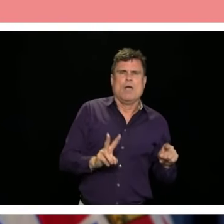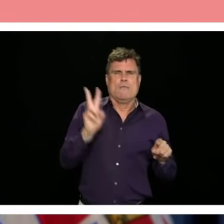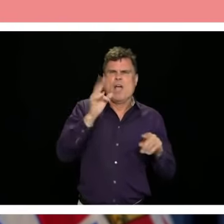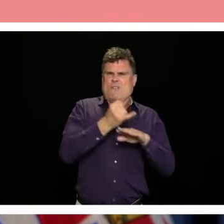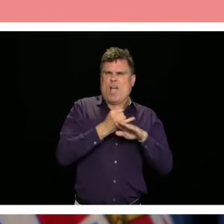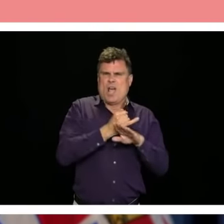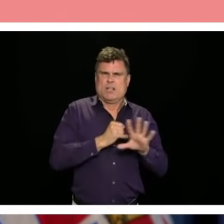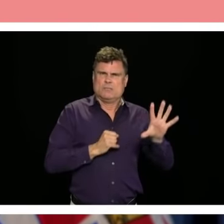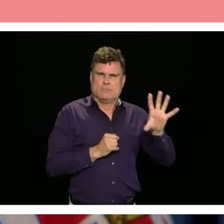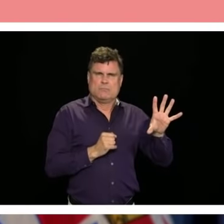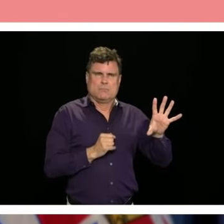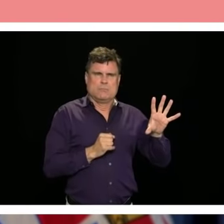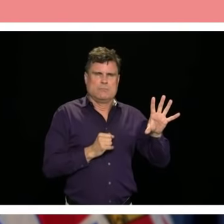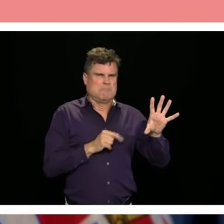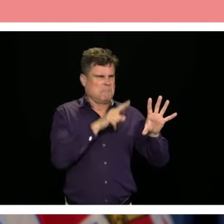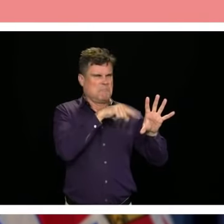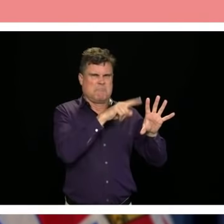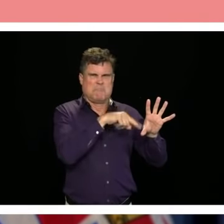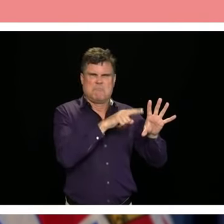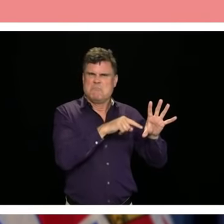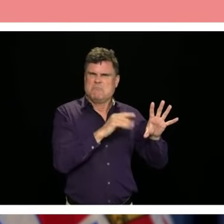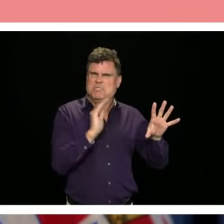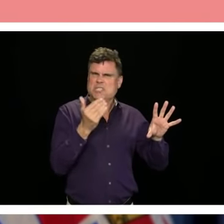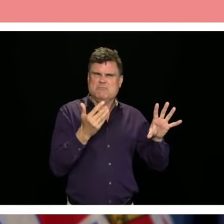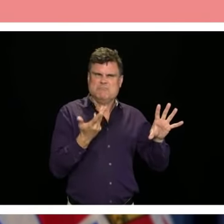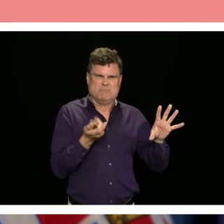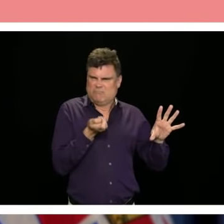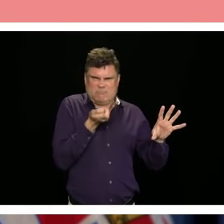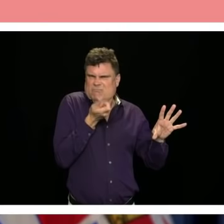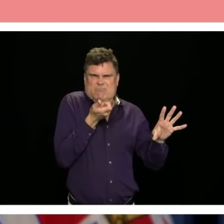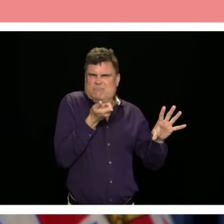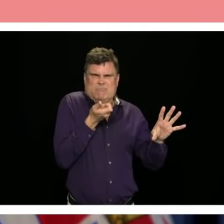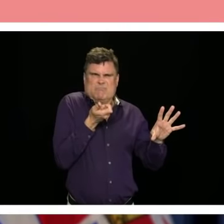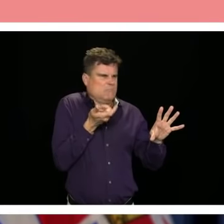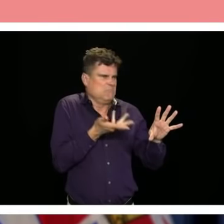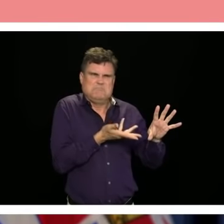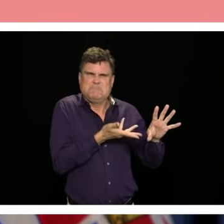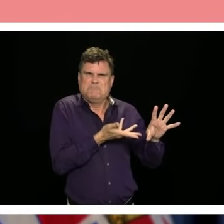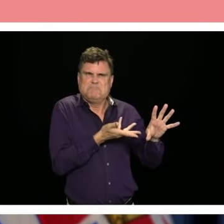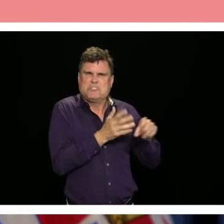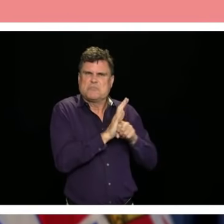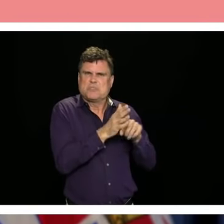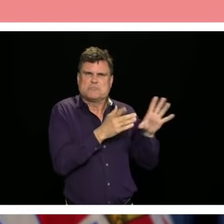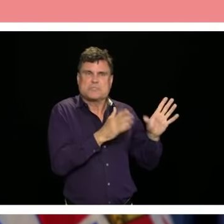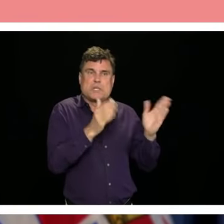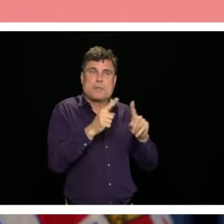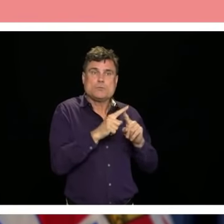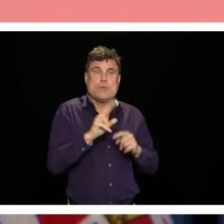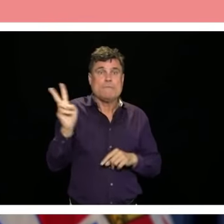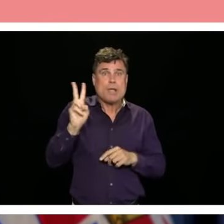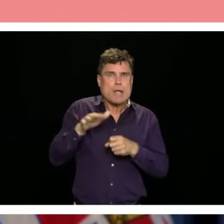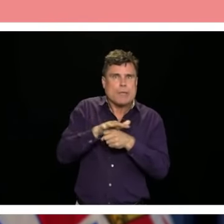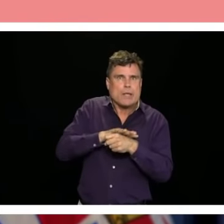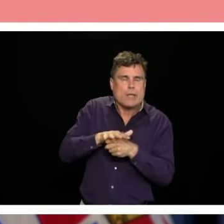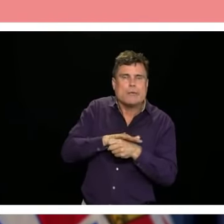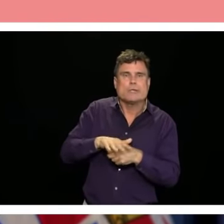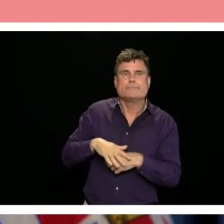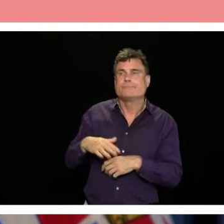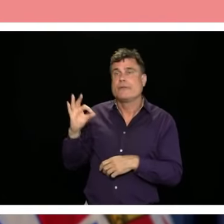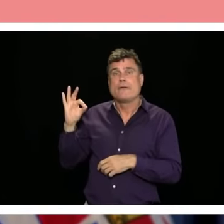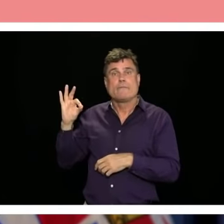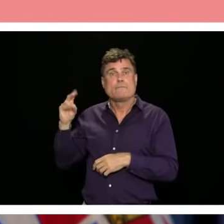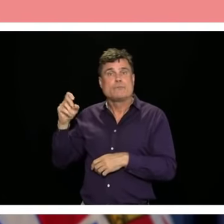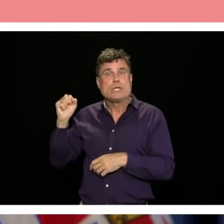Next question is from Brishti Basu, Victoria Buzz. Hi, thanks for doing this and taking my question. So looking at